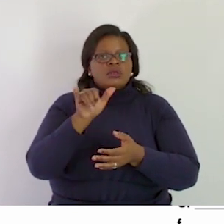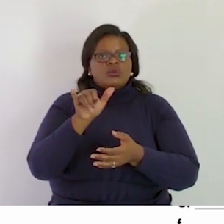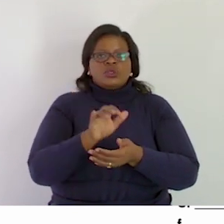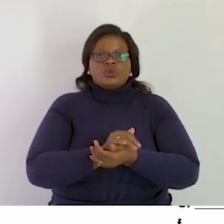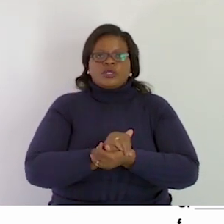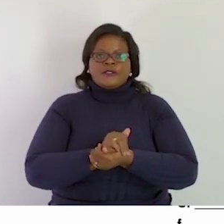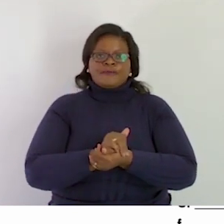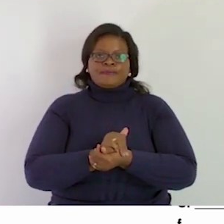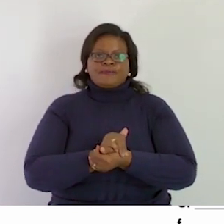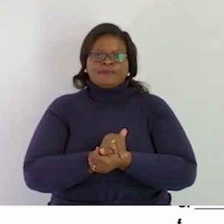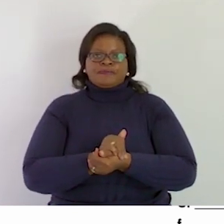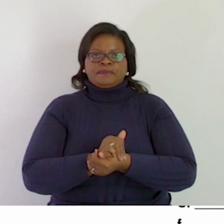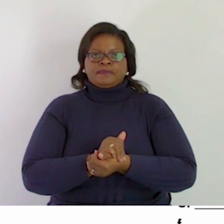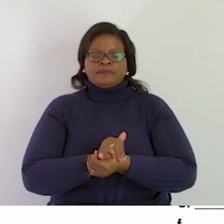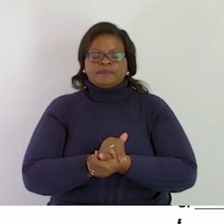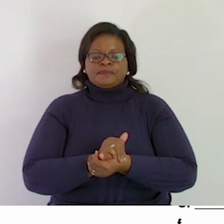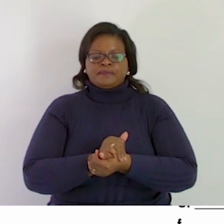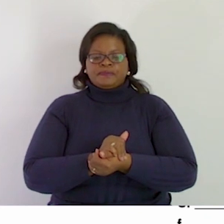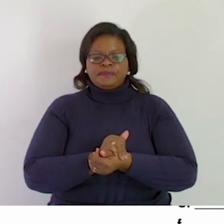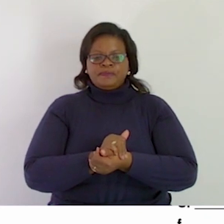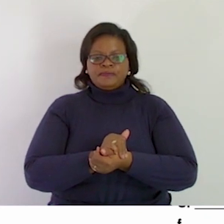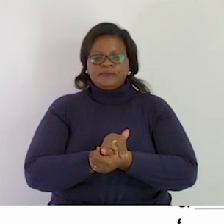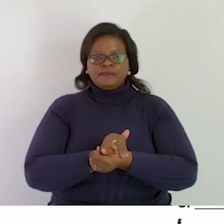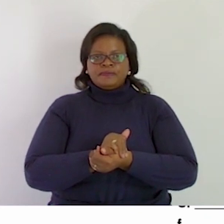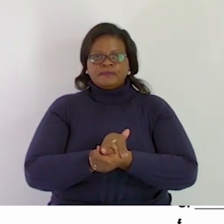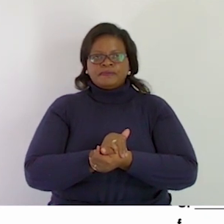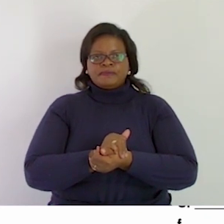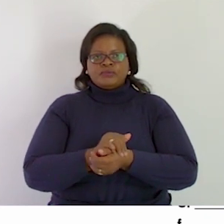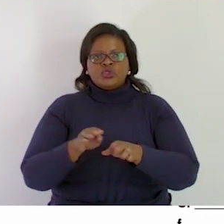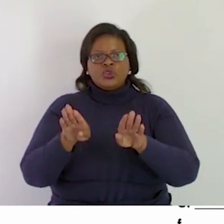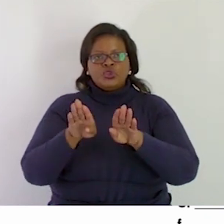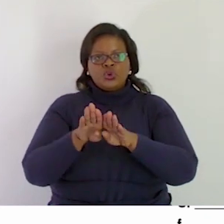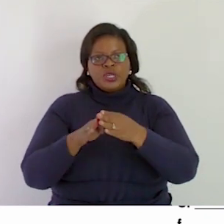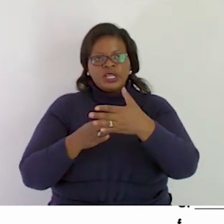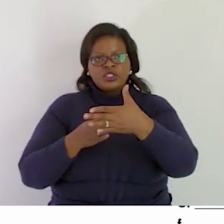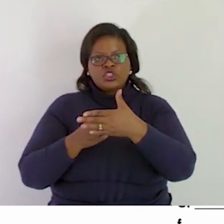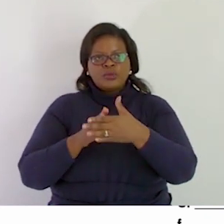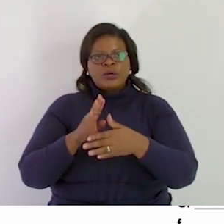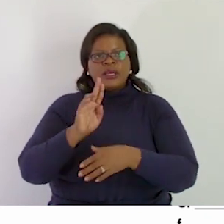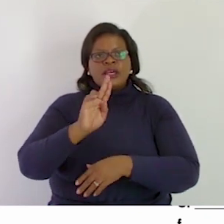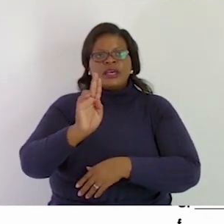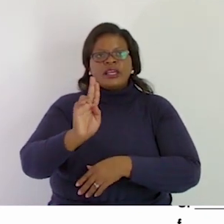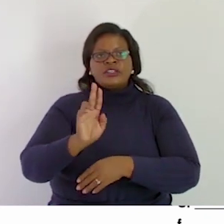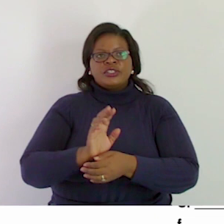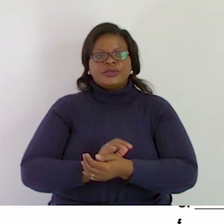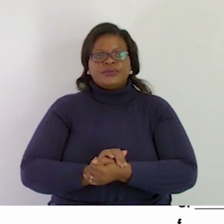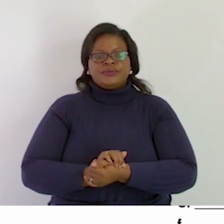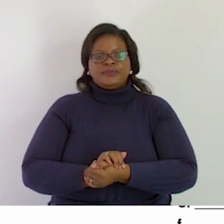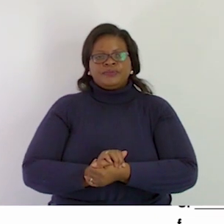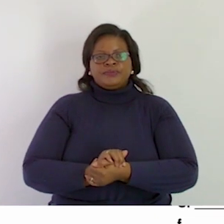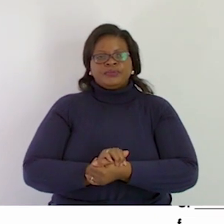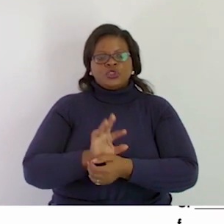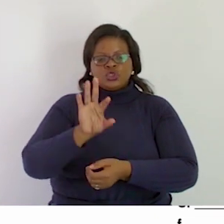for that expression? You do that until H. You just choose